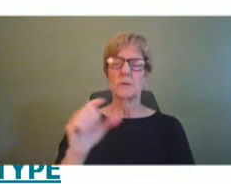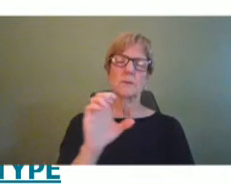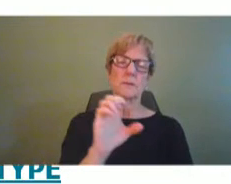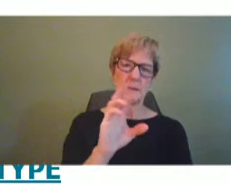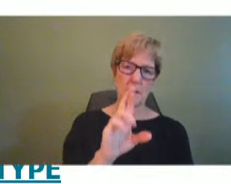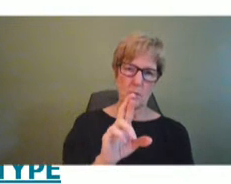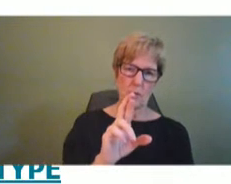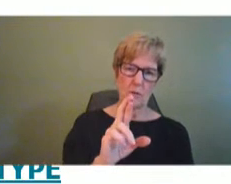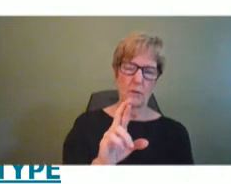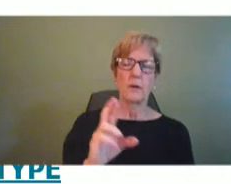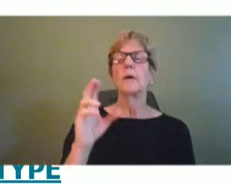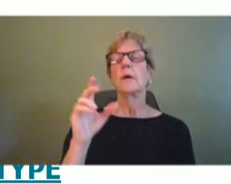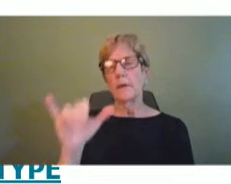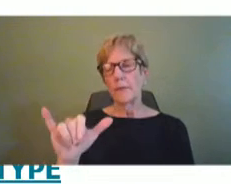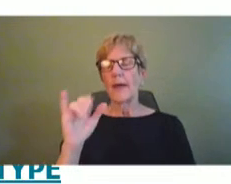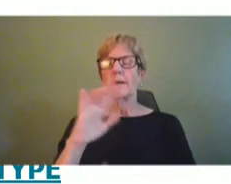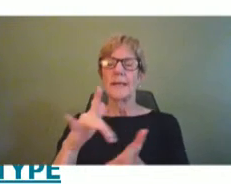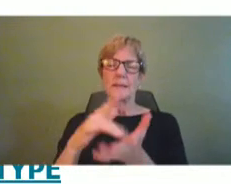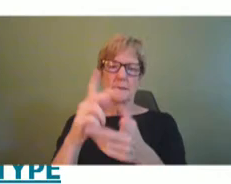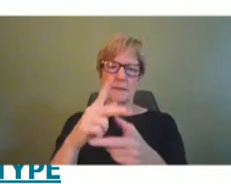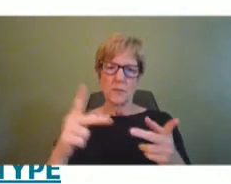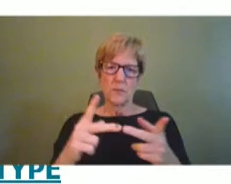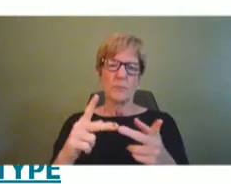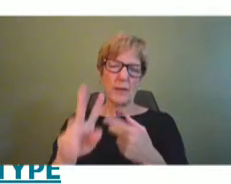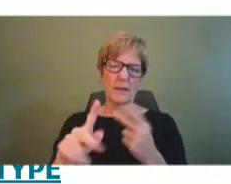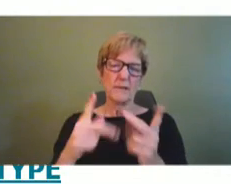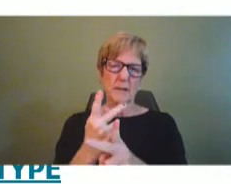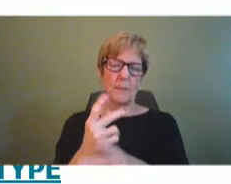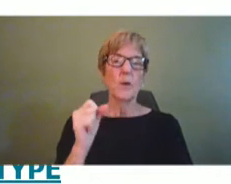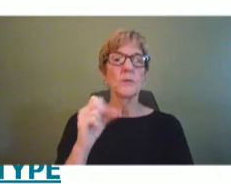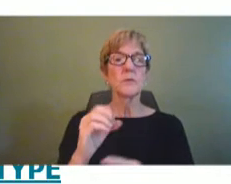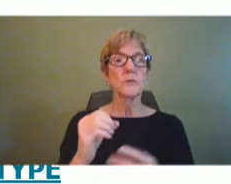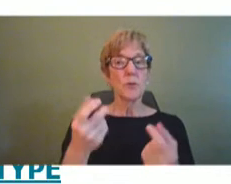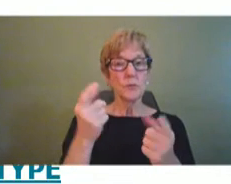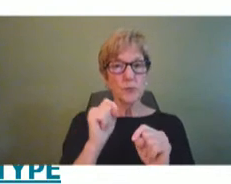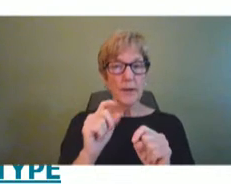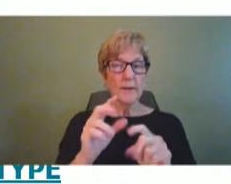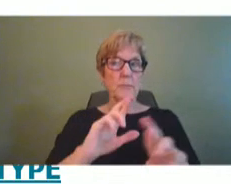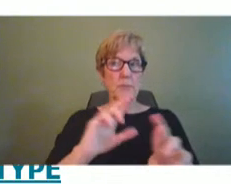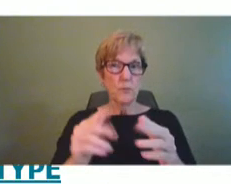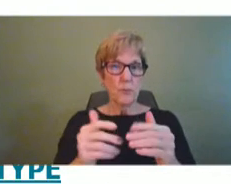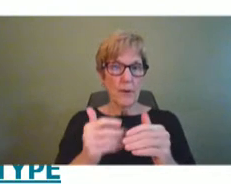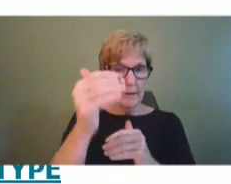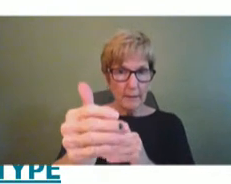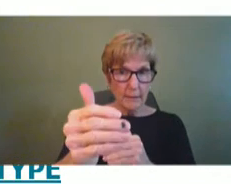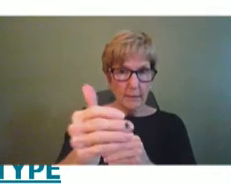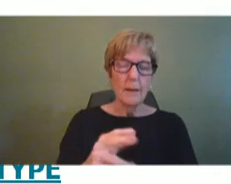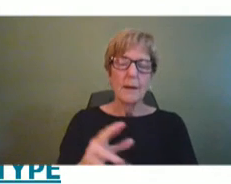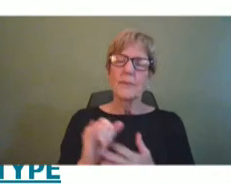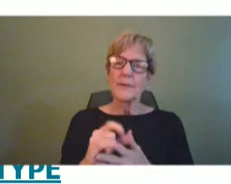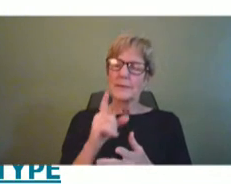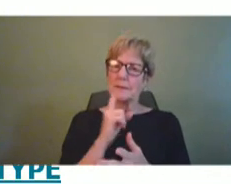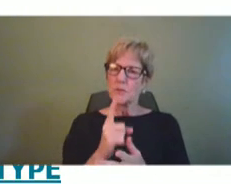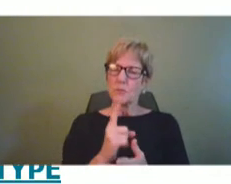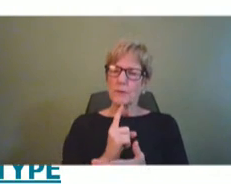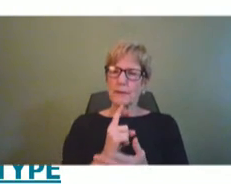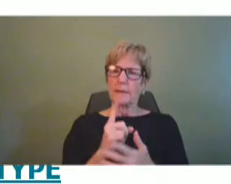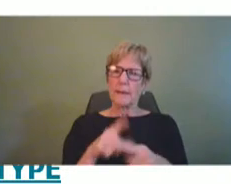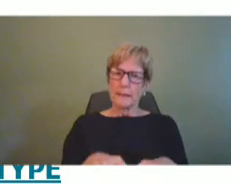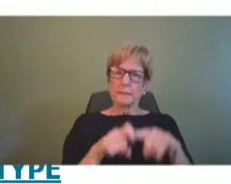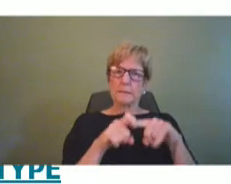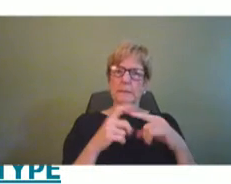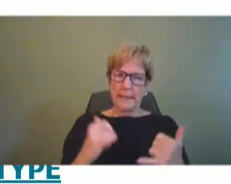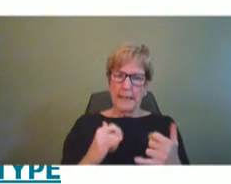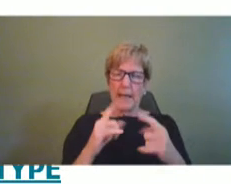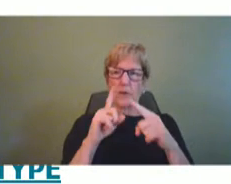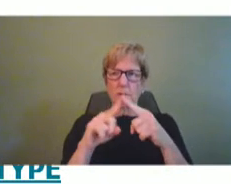center Place type so we're trying to get ahead this is really a stop Gap until we can go back and align the zoning